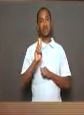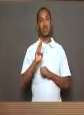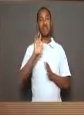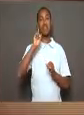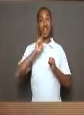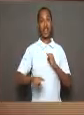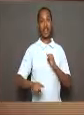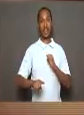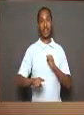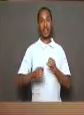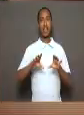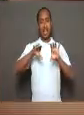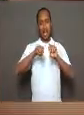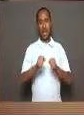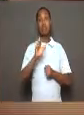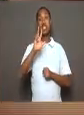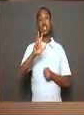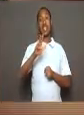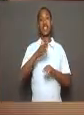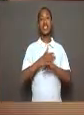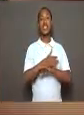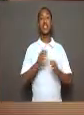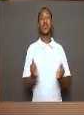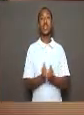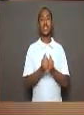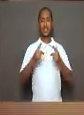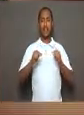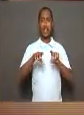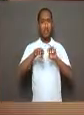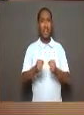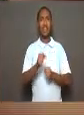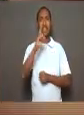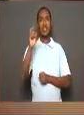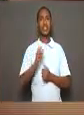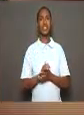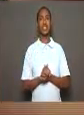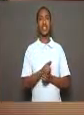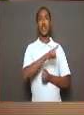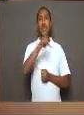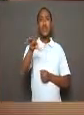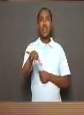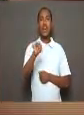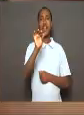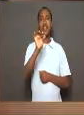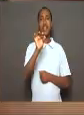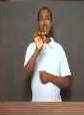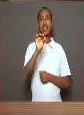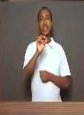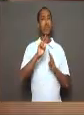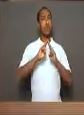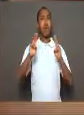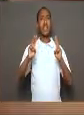Finally, grab 3 sticks together and try to break them. You will find that it is